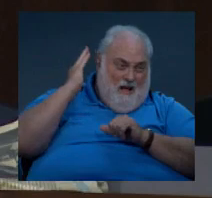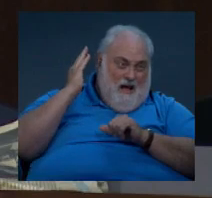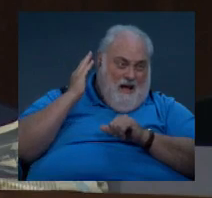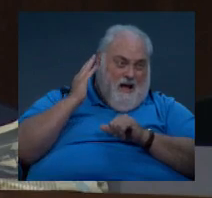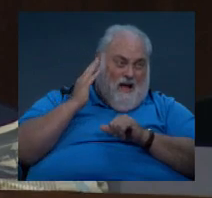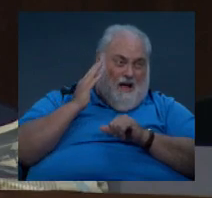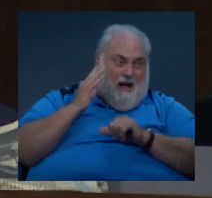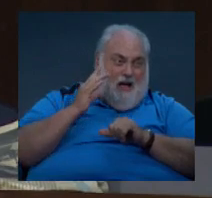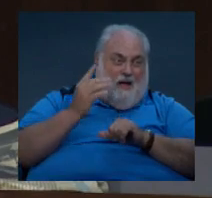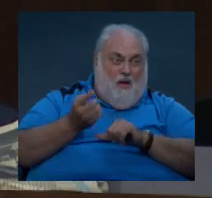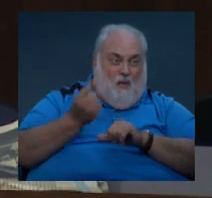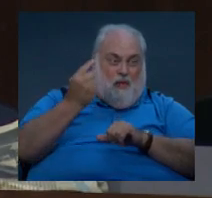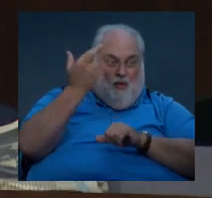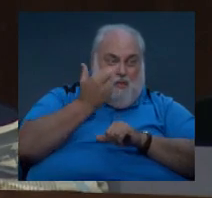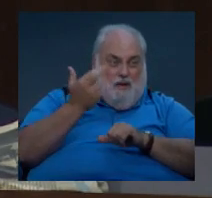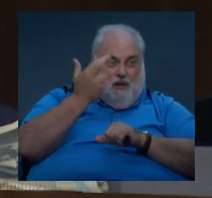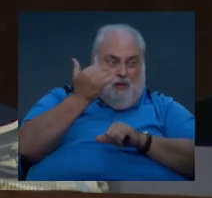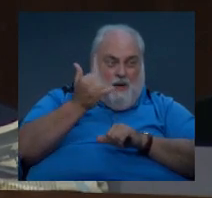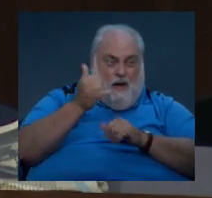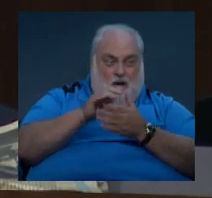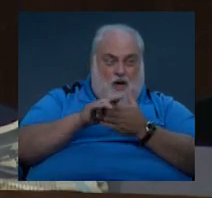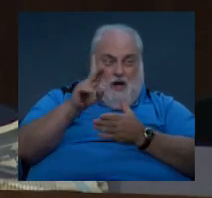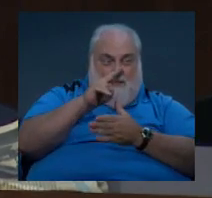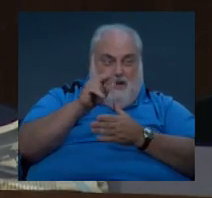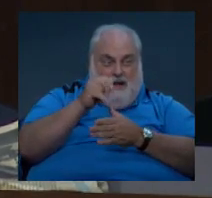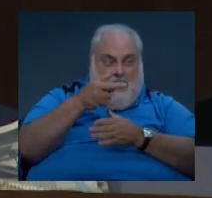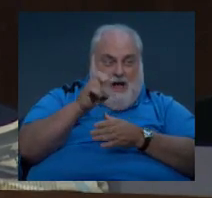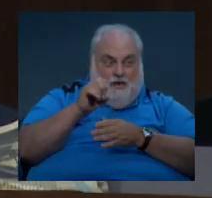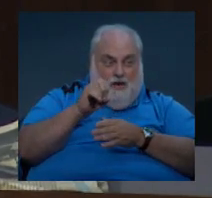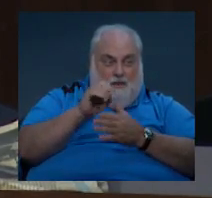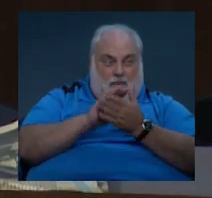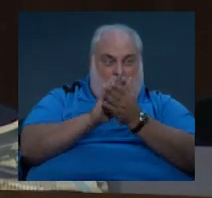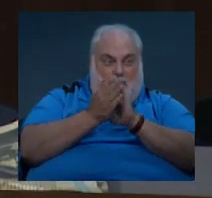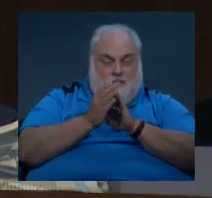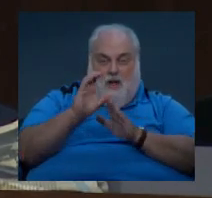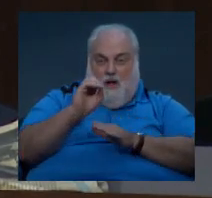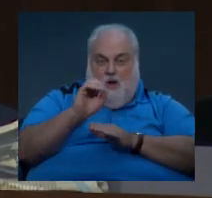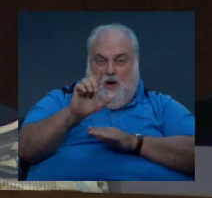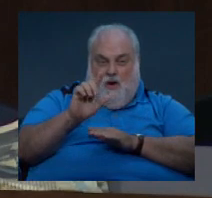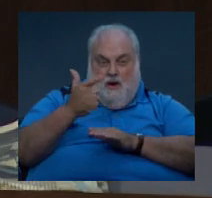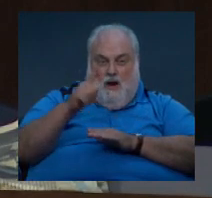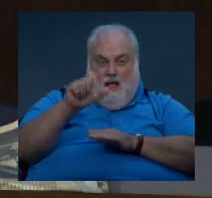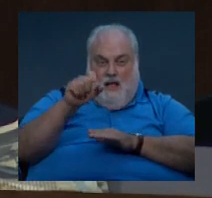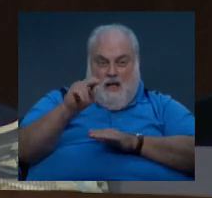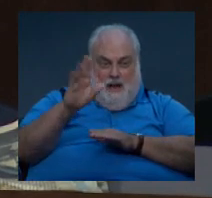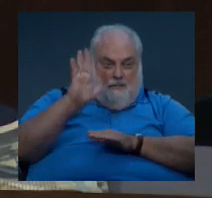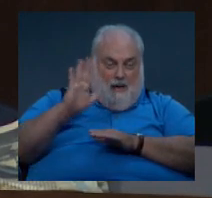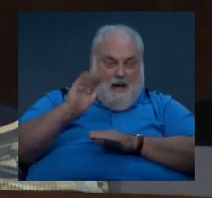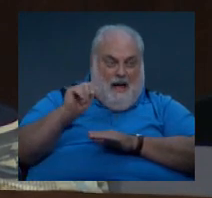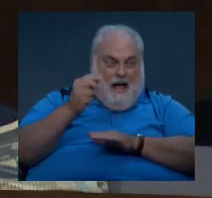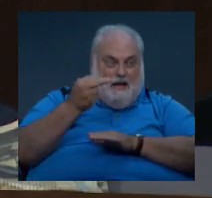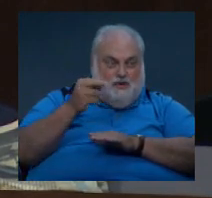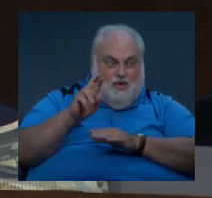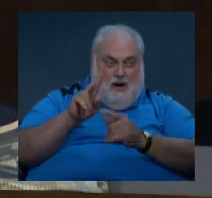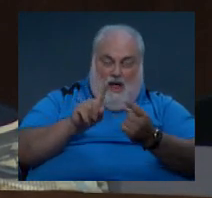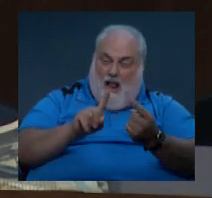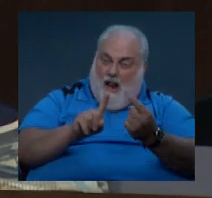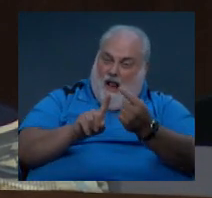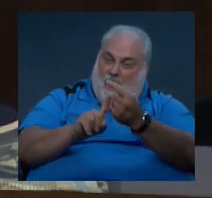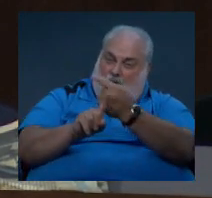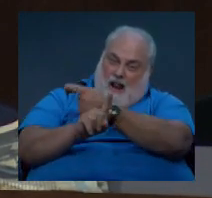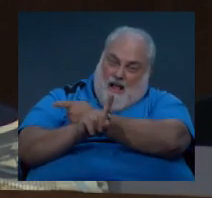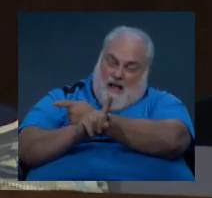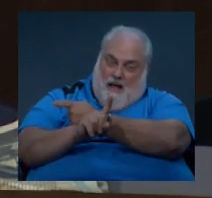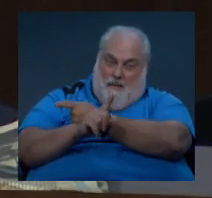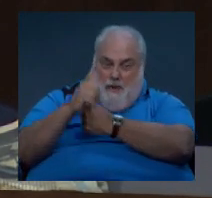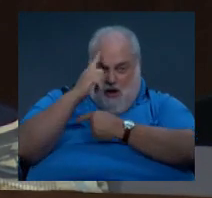jargon. That's one of the reasons why at university Asher becomes Colonel Glenn, because before it used to be Asher past university.